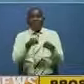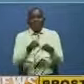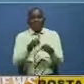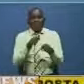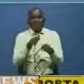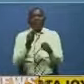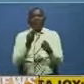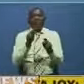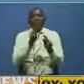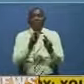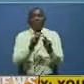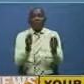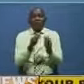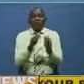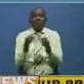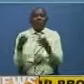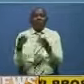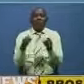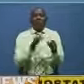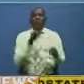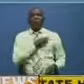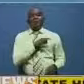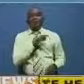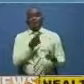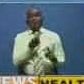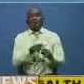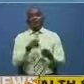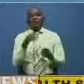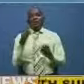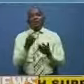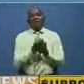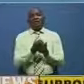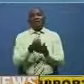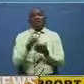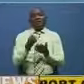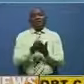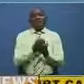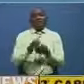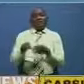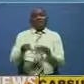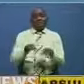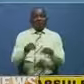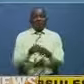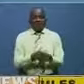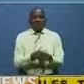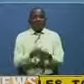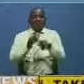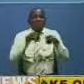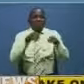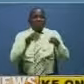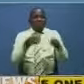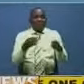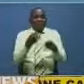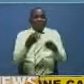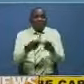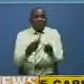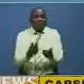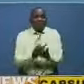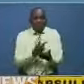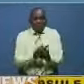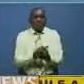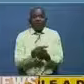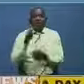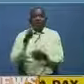relatively small communities to benefit from economic activities all year round. In our series on markets in Ghana, Swala Abdul